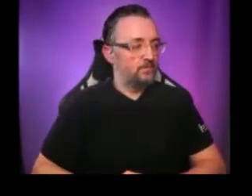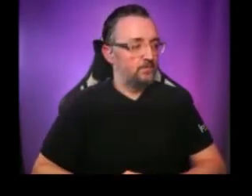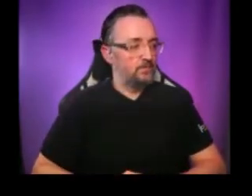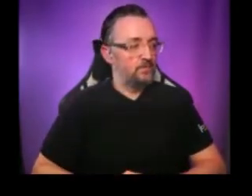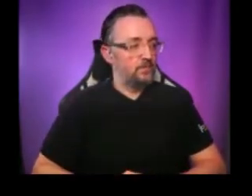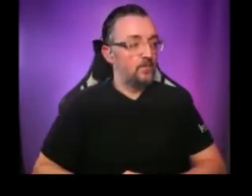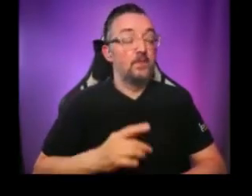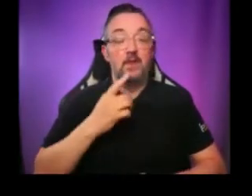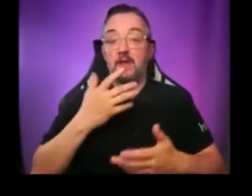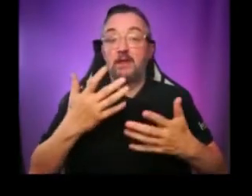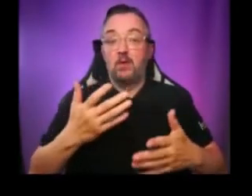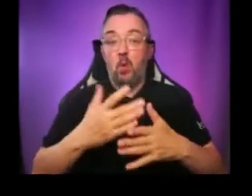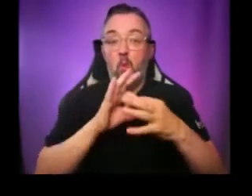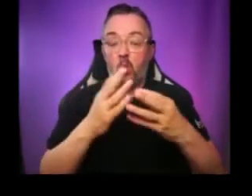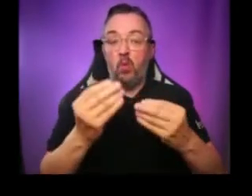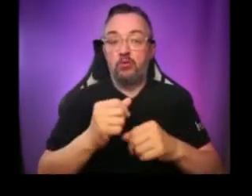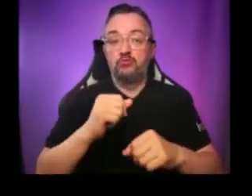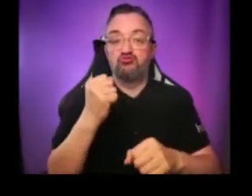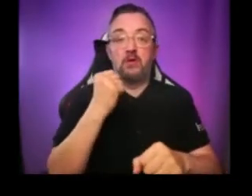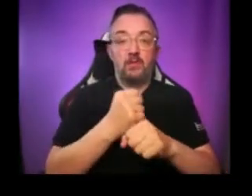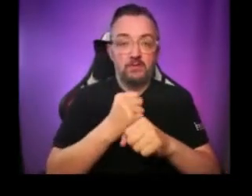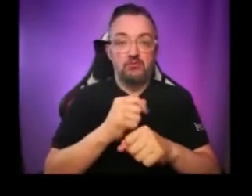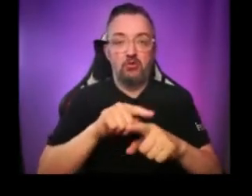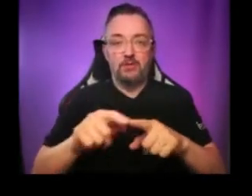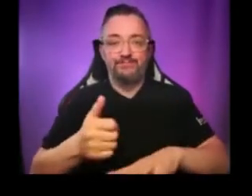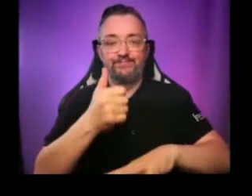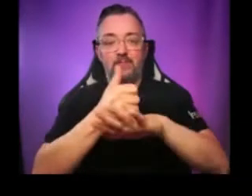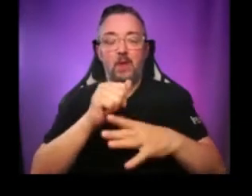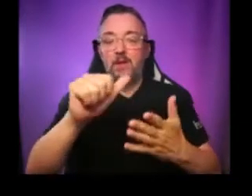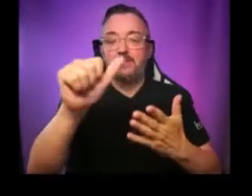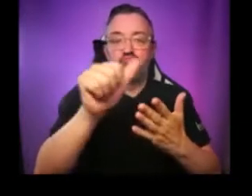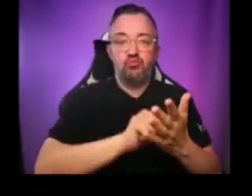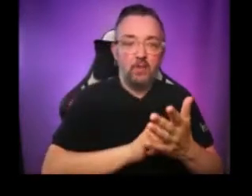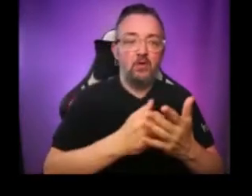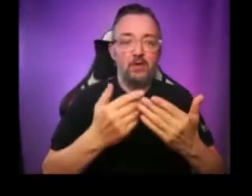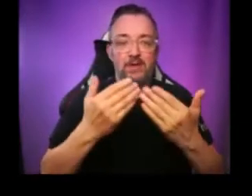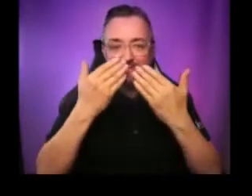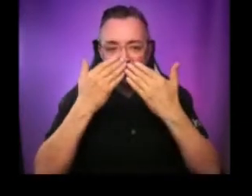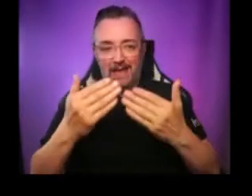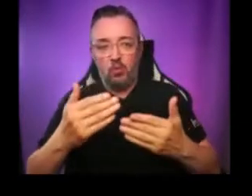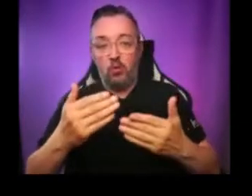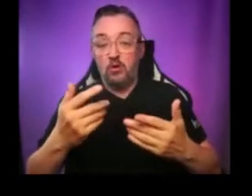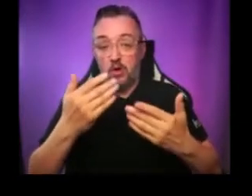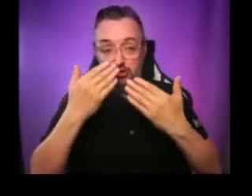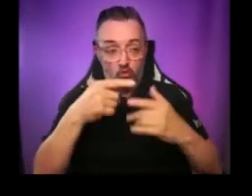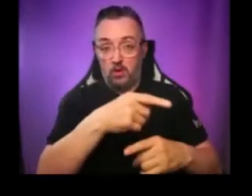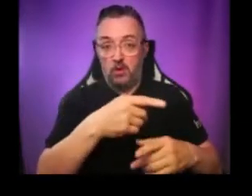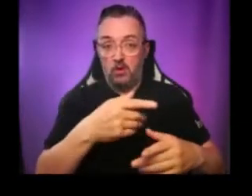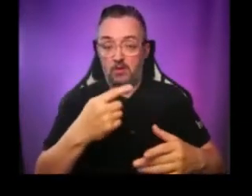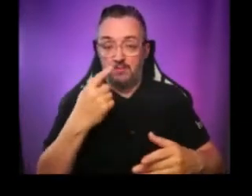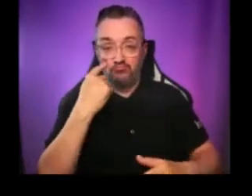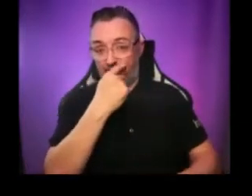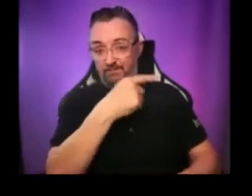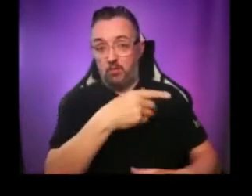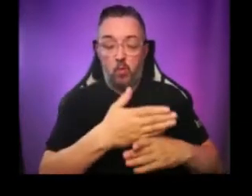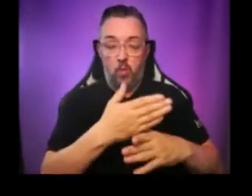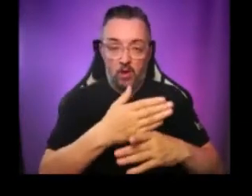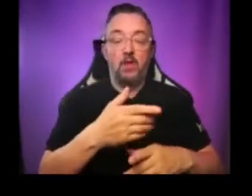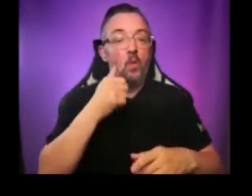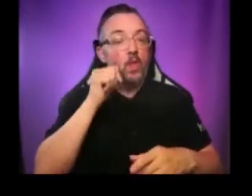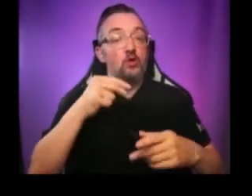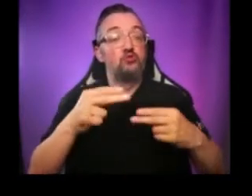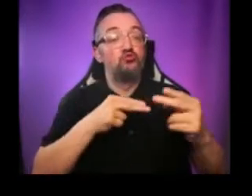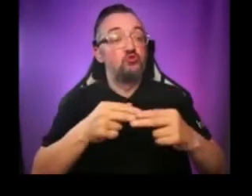We're currently working with the Scottish Government on establishing a programme of demonstrator sites to test and prove this pathway, and we will of course share news about